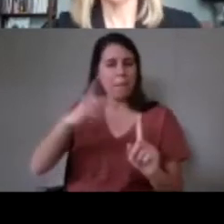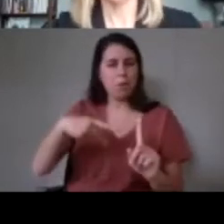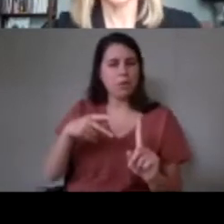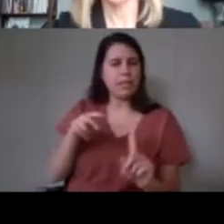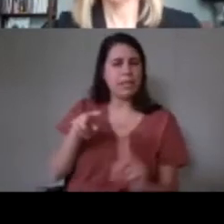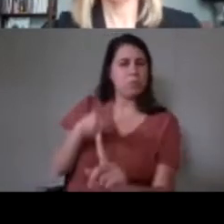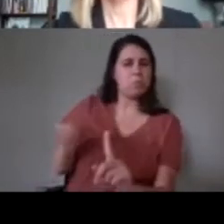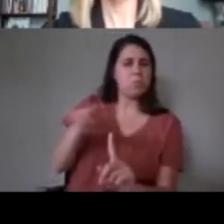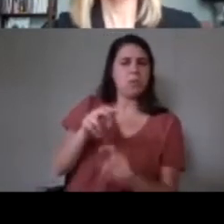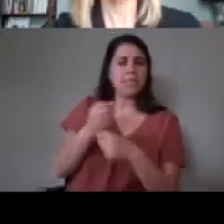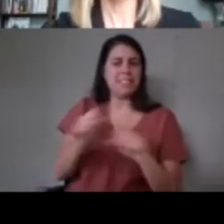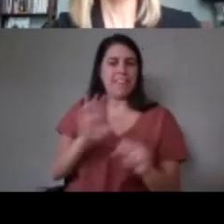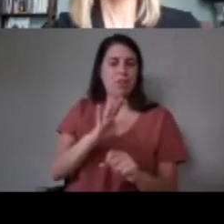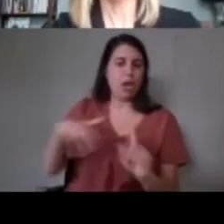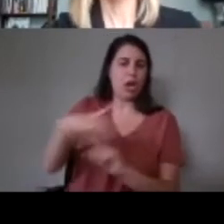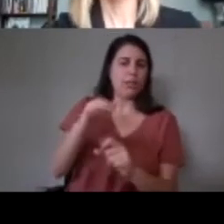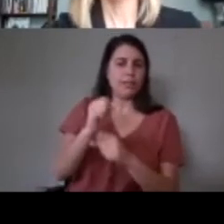their situation.